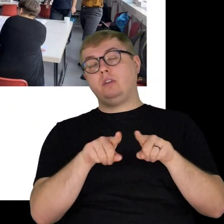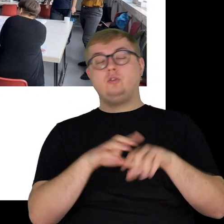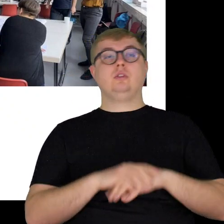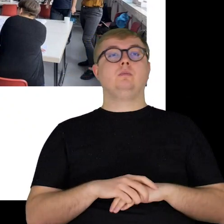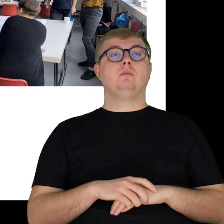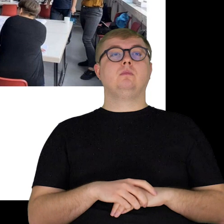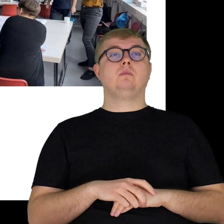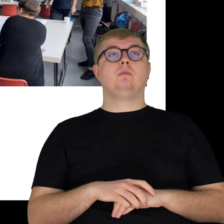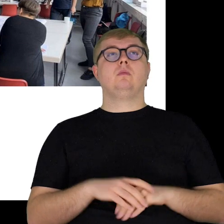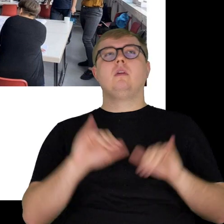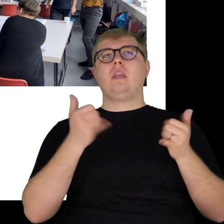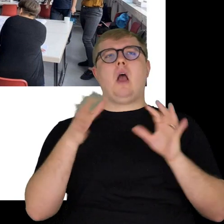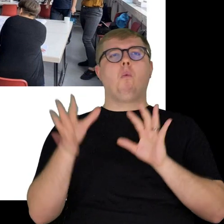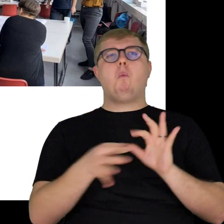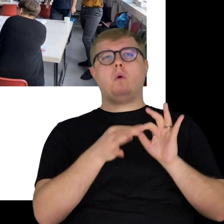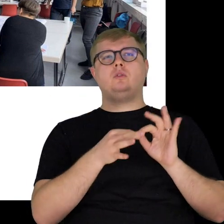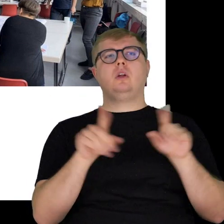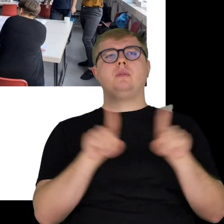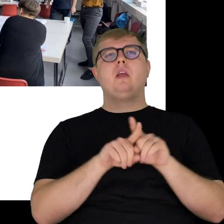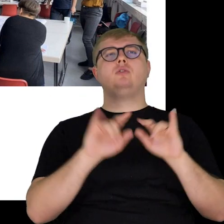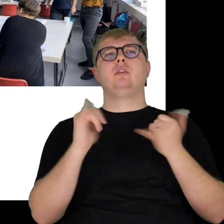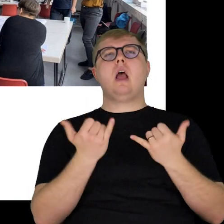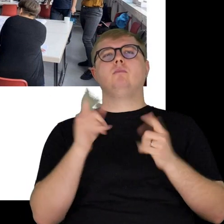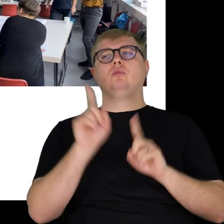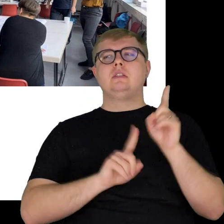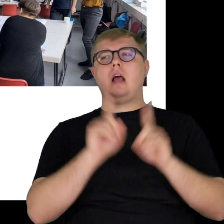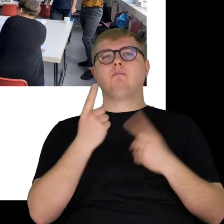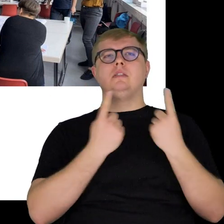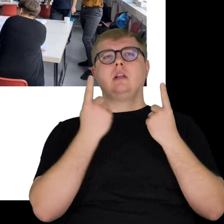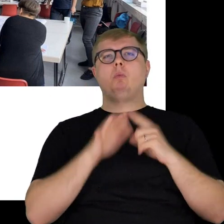and how it is sometimes also problematic. Or